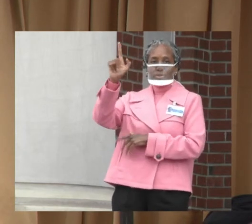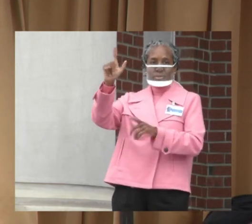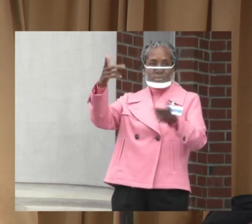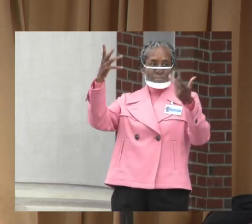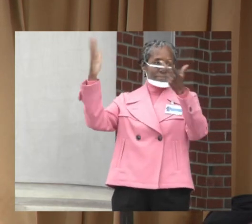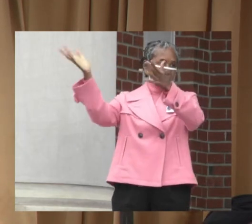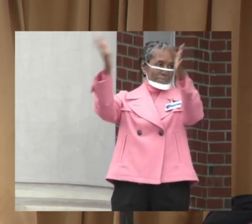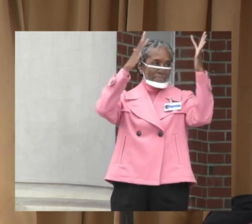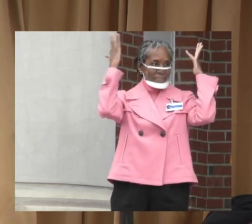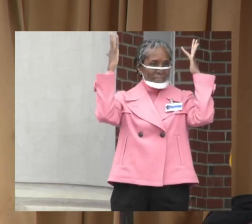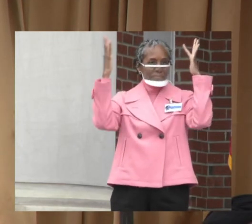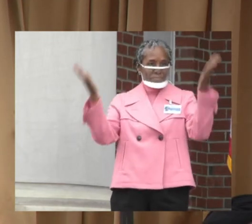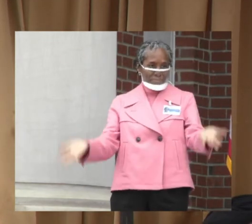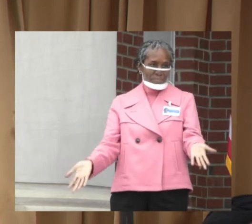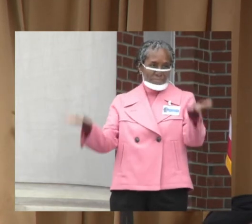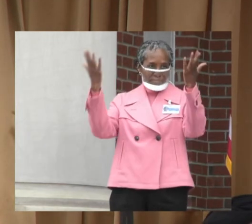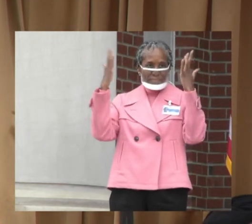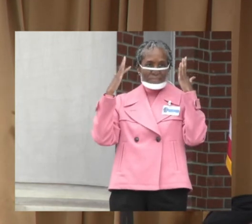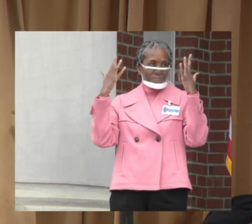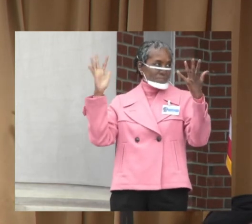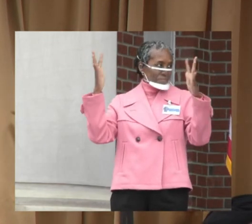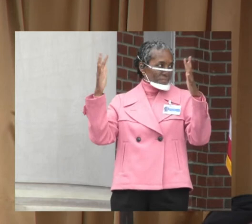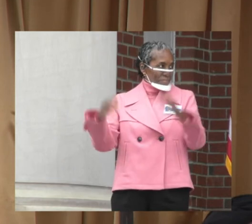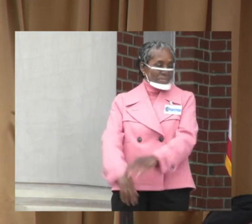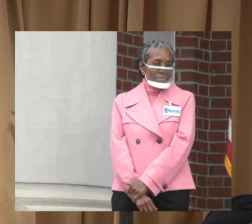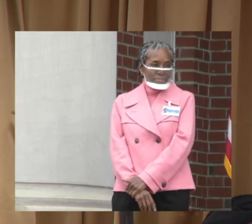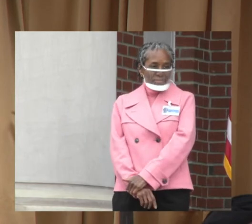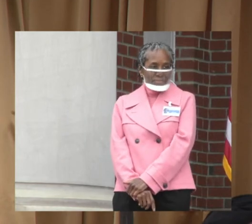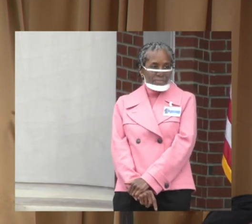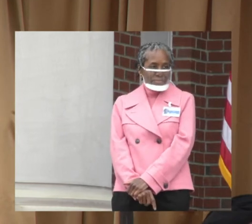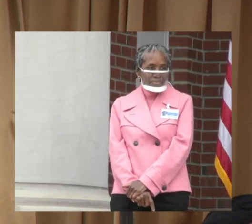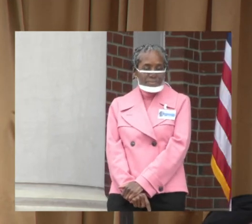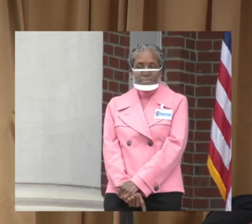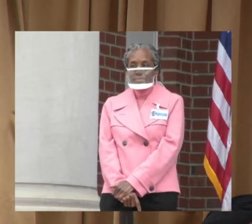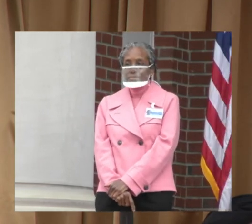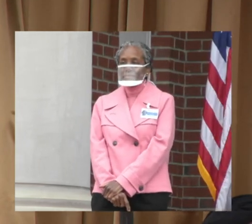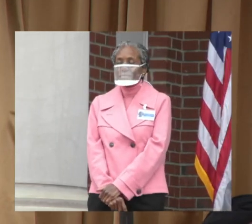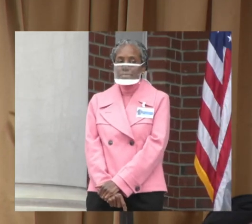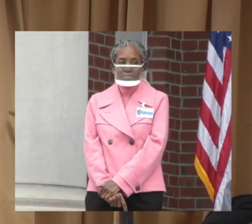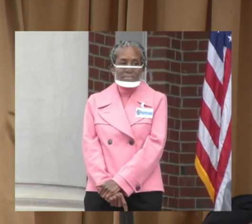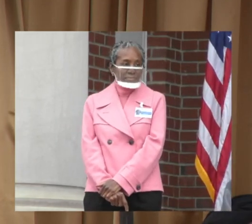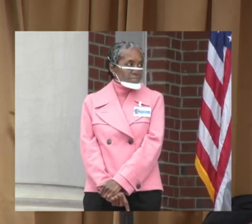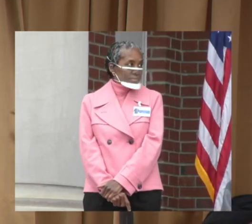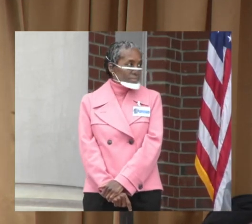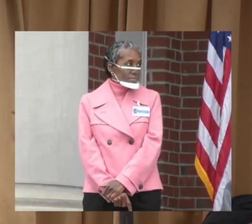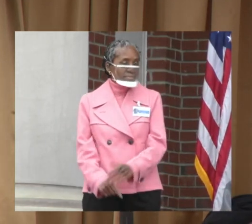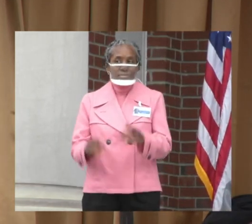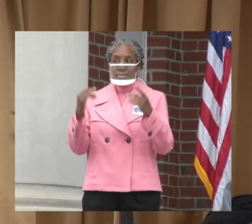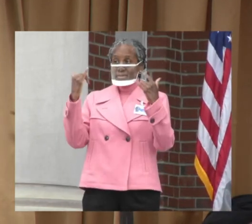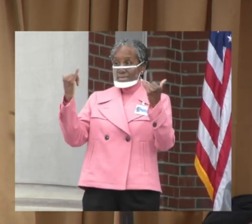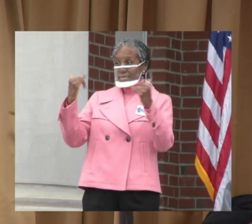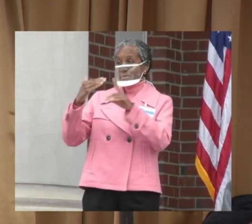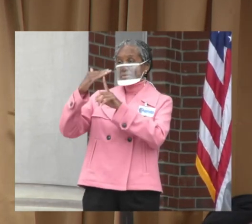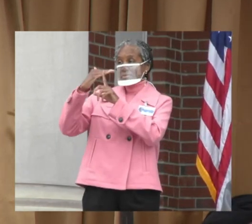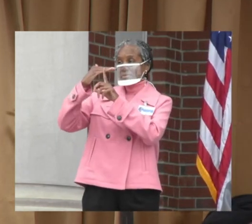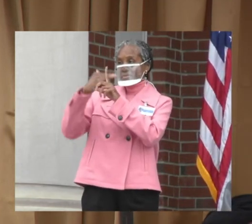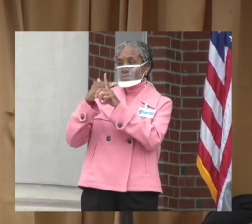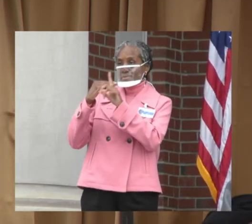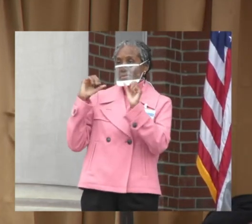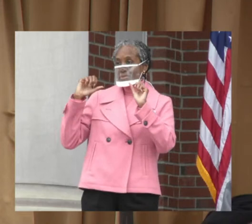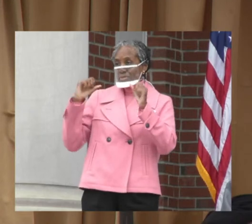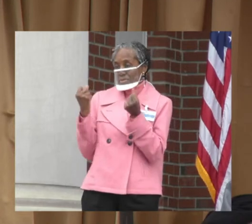it. It's a little chilly, it's a little